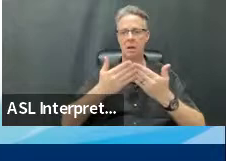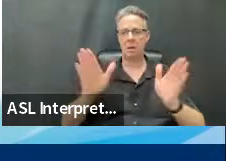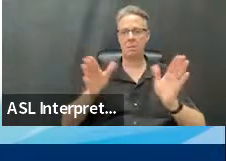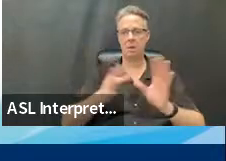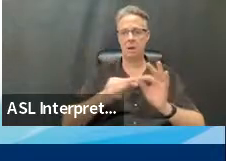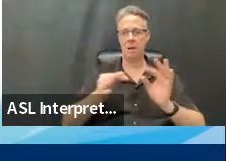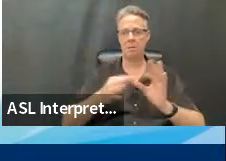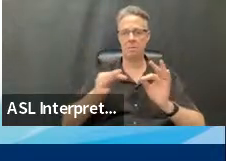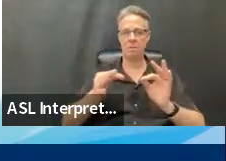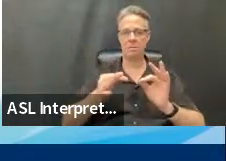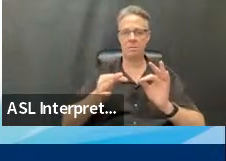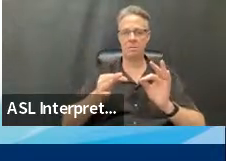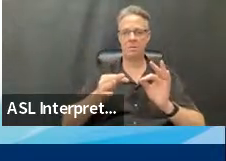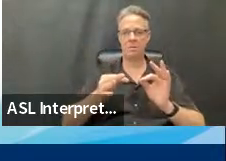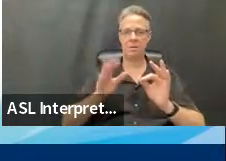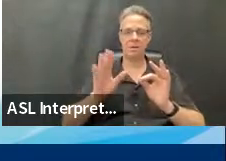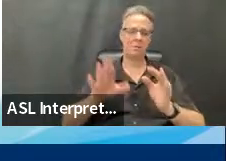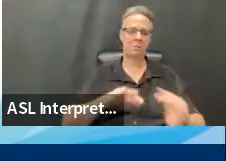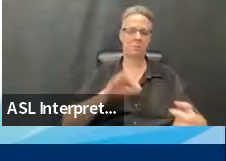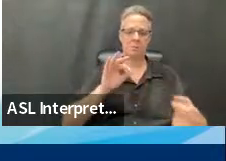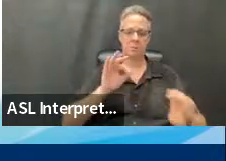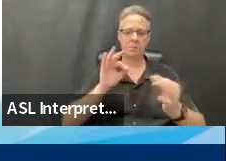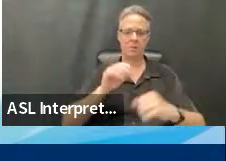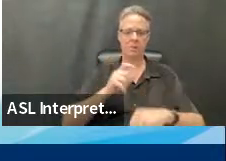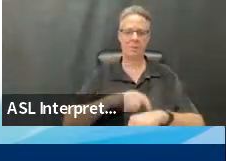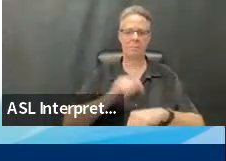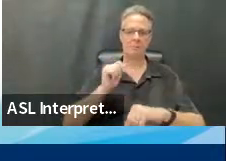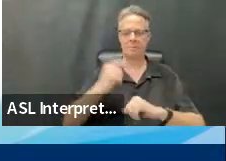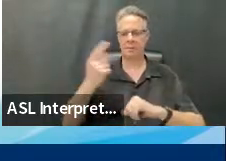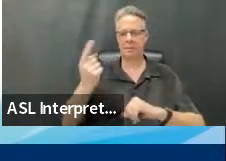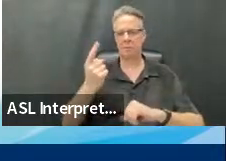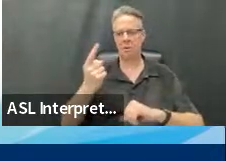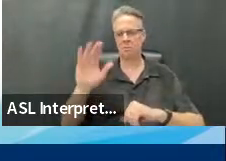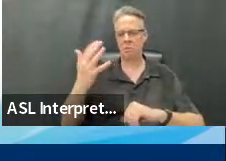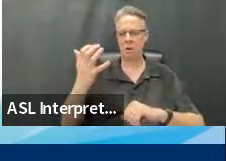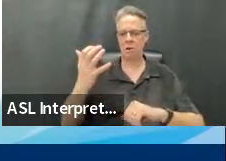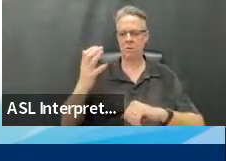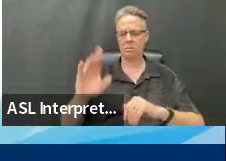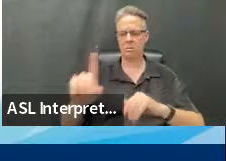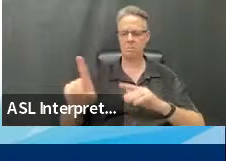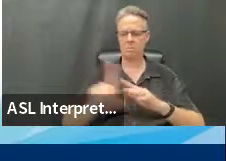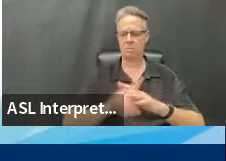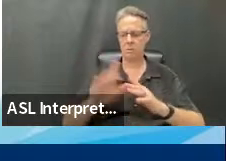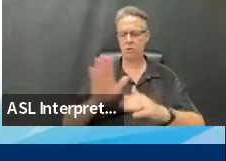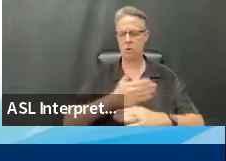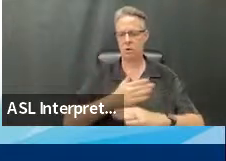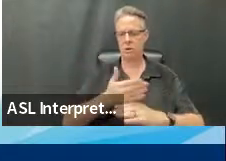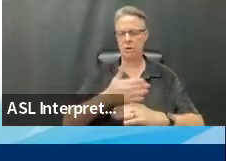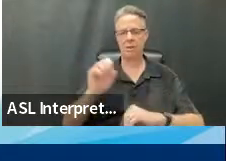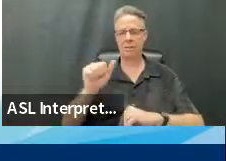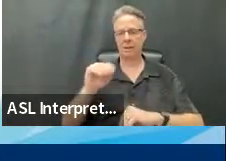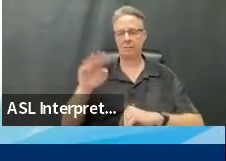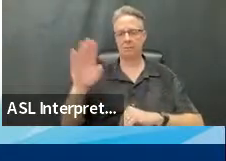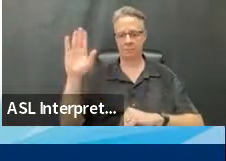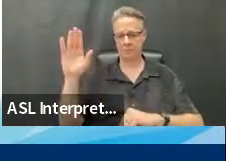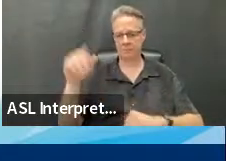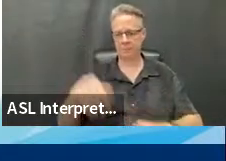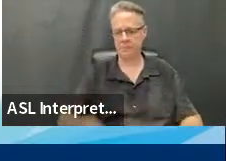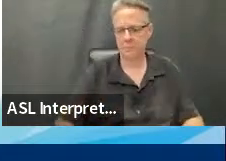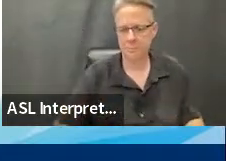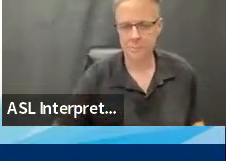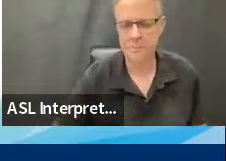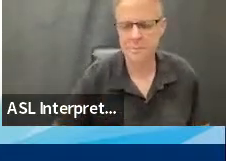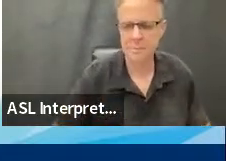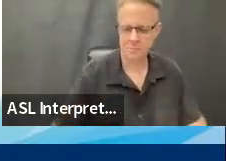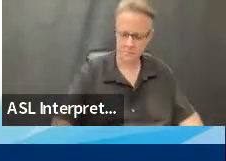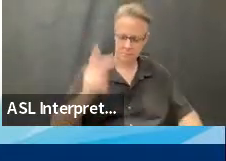be right at the perfect time. We do have someone that wants to share. Sam, I see your hand up. I do want to see if